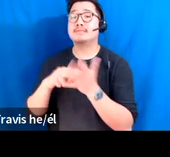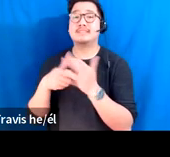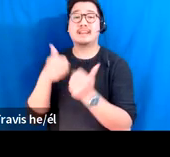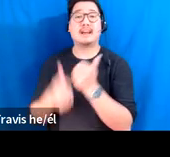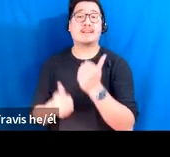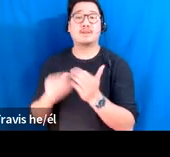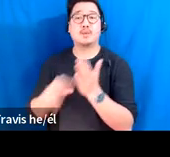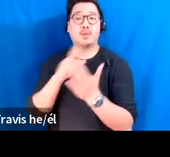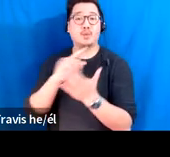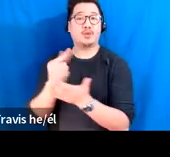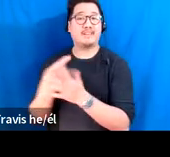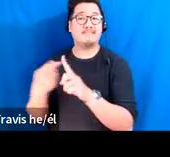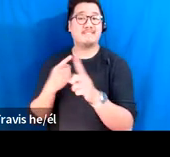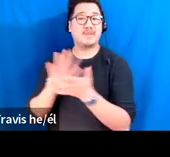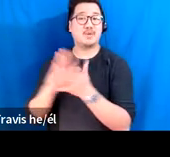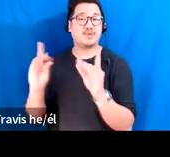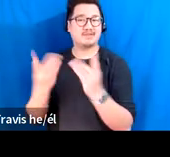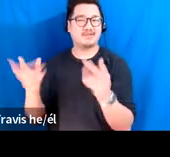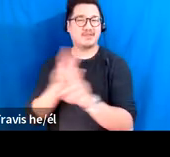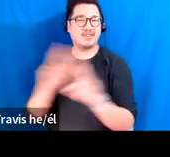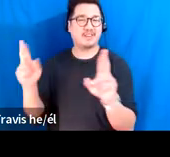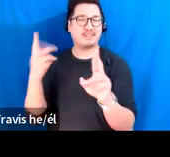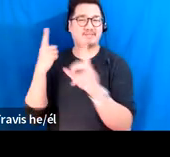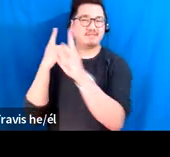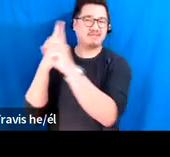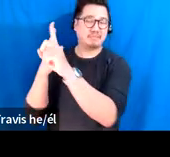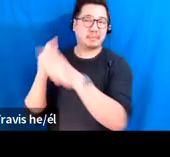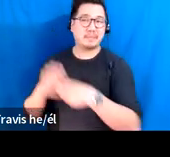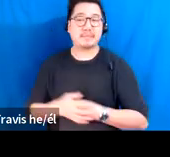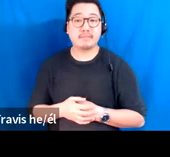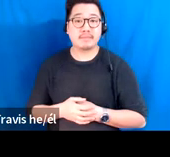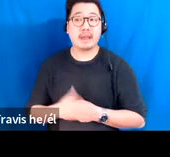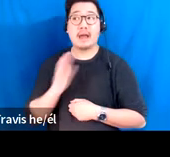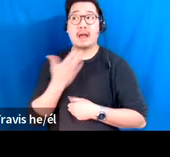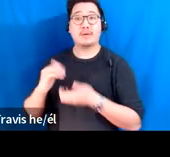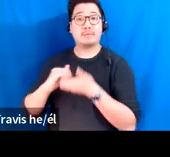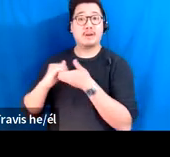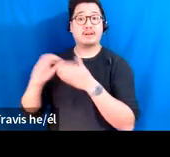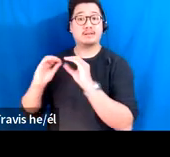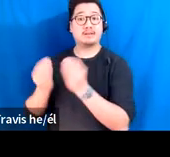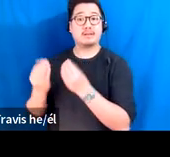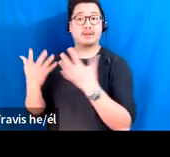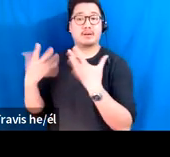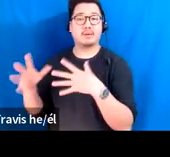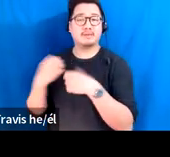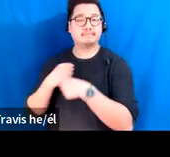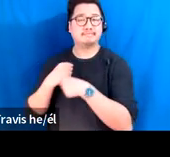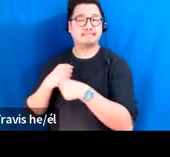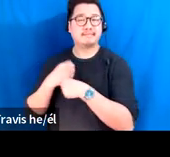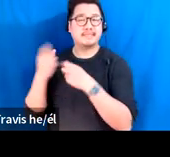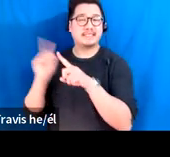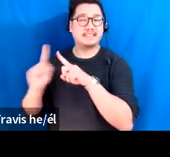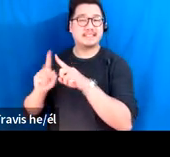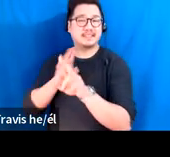their dreams our organization and our partner organizations have produced many reports which have